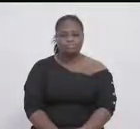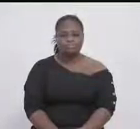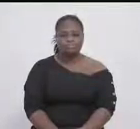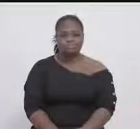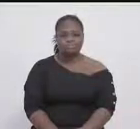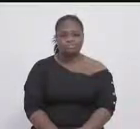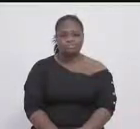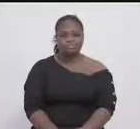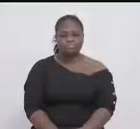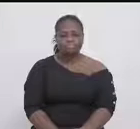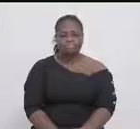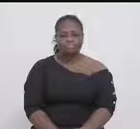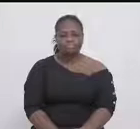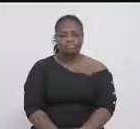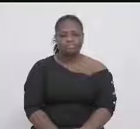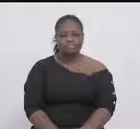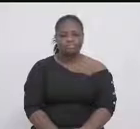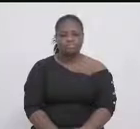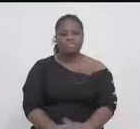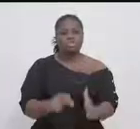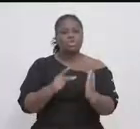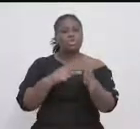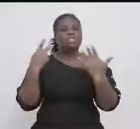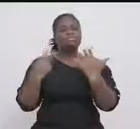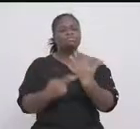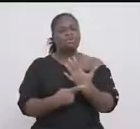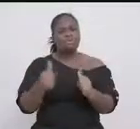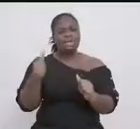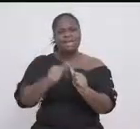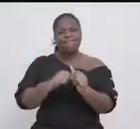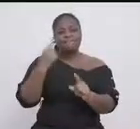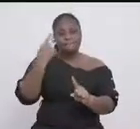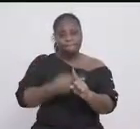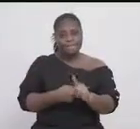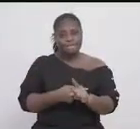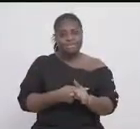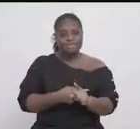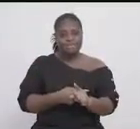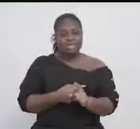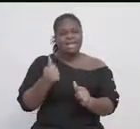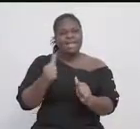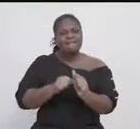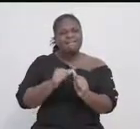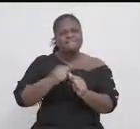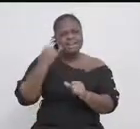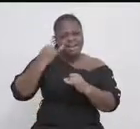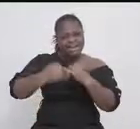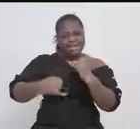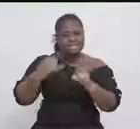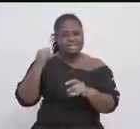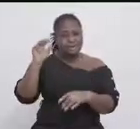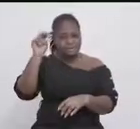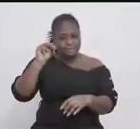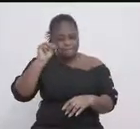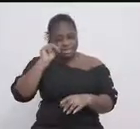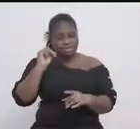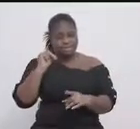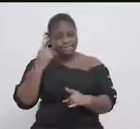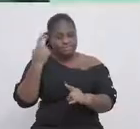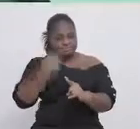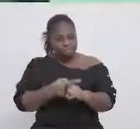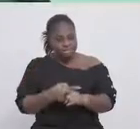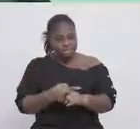Yes, so this program has been on every month for the past few months. Every last Monday of the month, we discuss technology